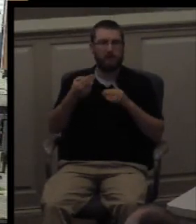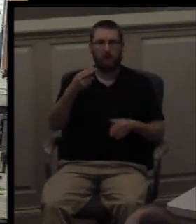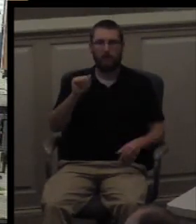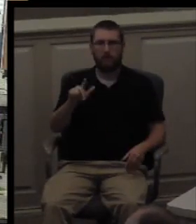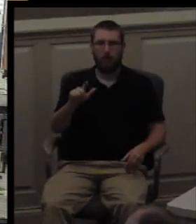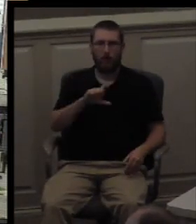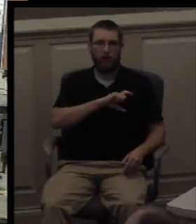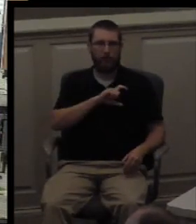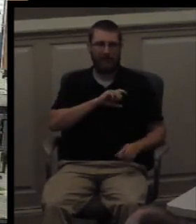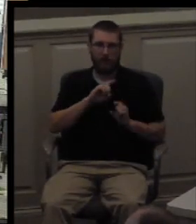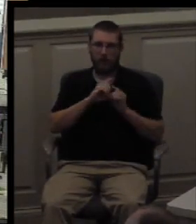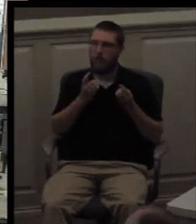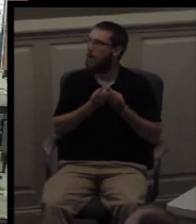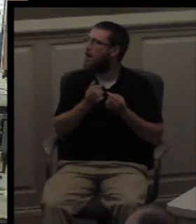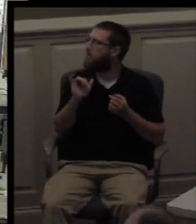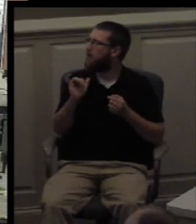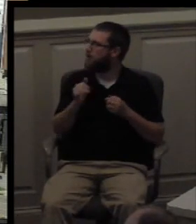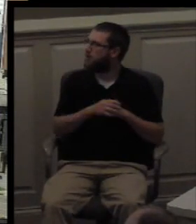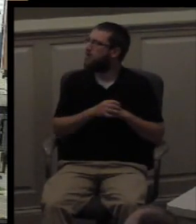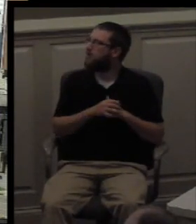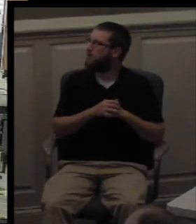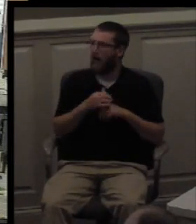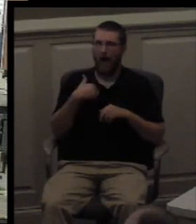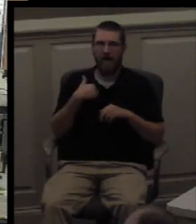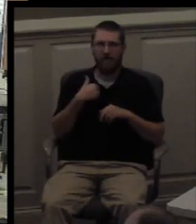police department provides a certain